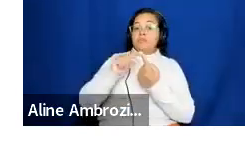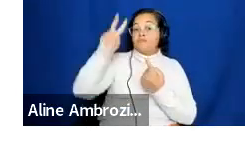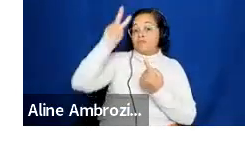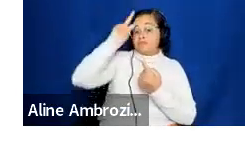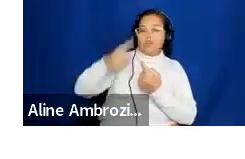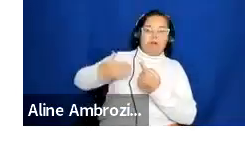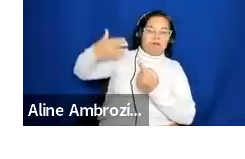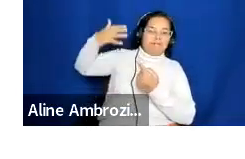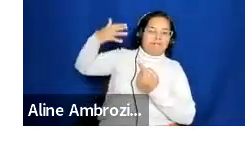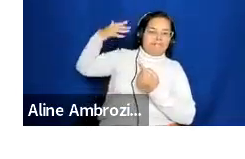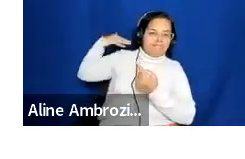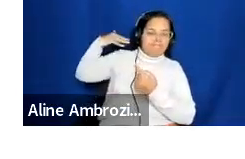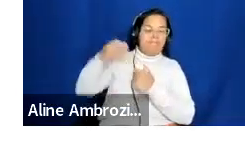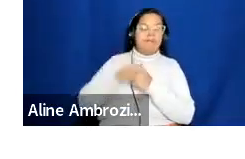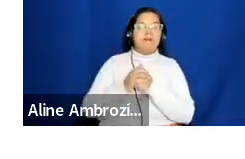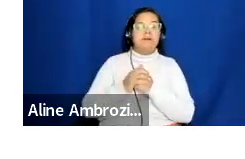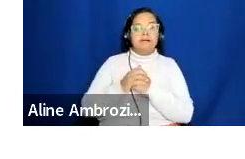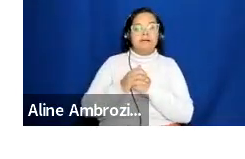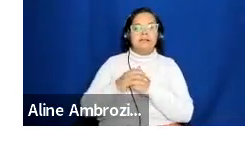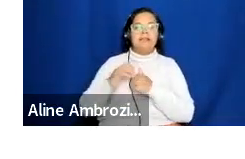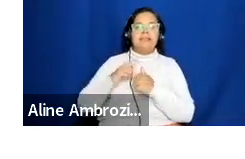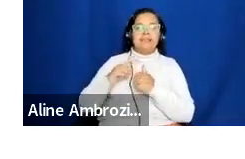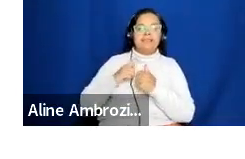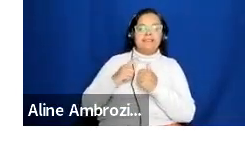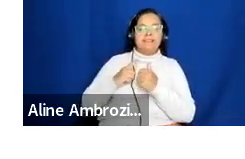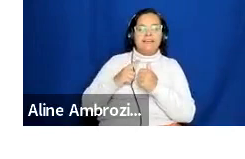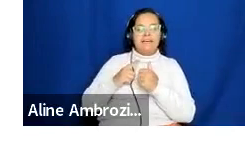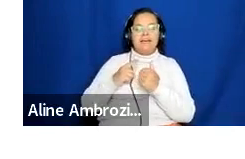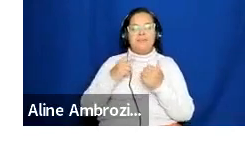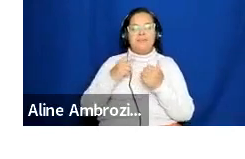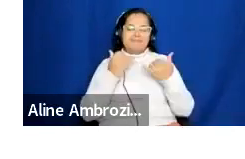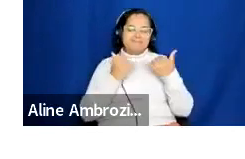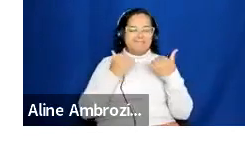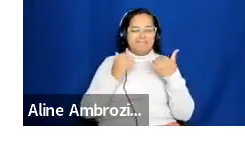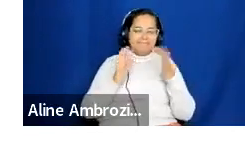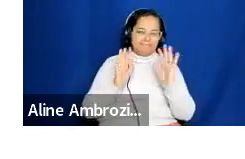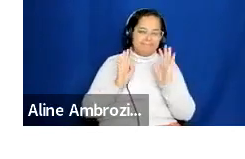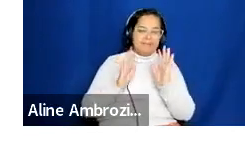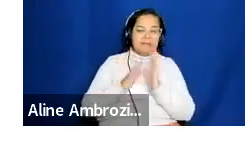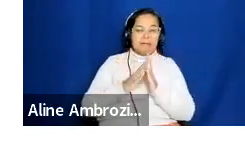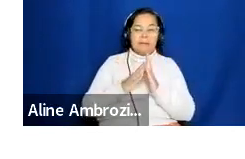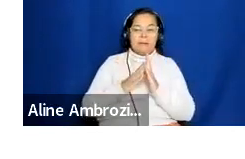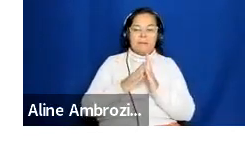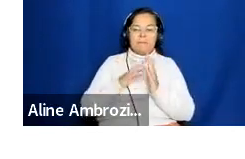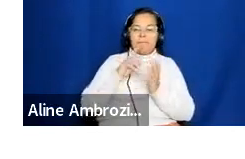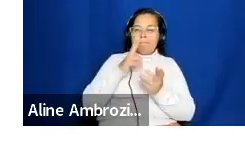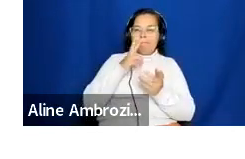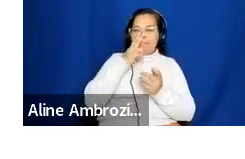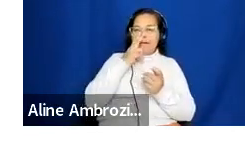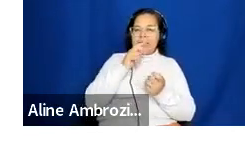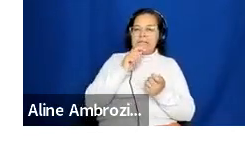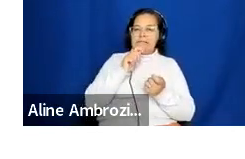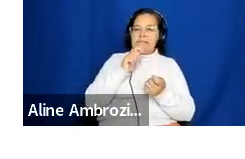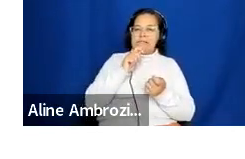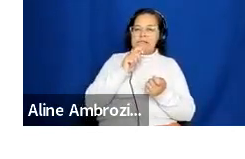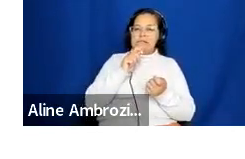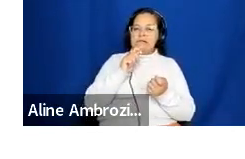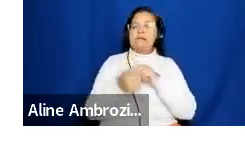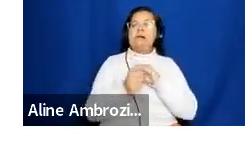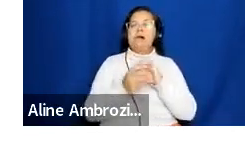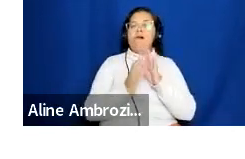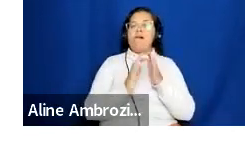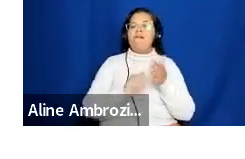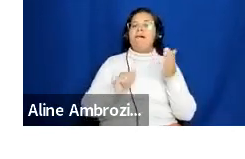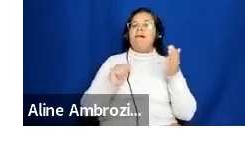What is designated by the words destiny, goal, germ, or idea of earlier history is nothing but